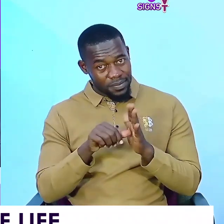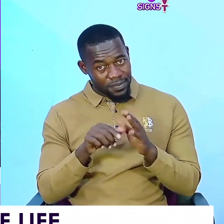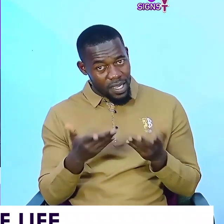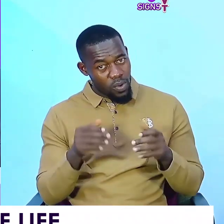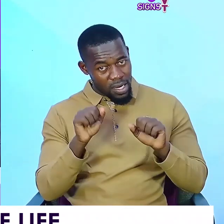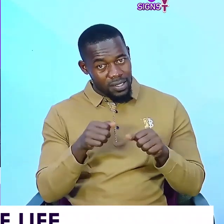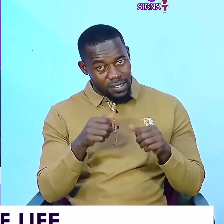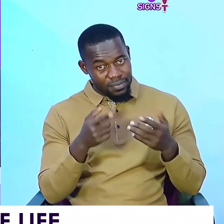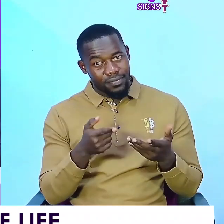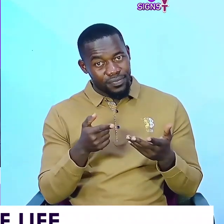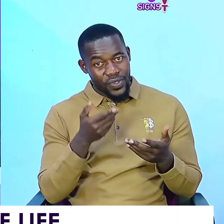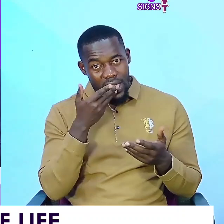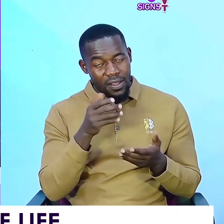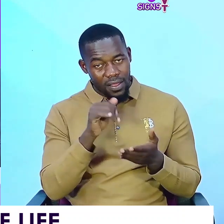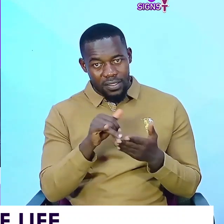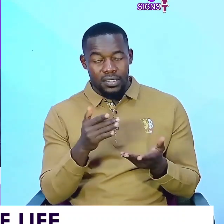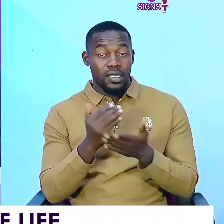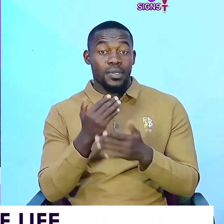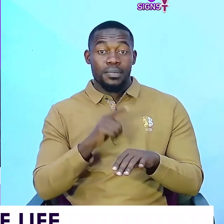And sometimes, for us men,